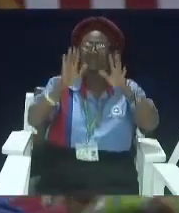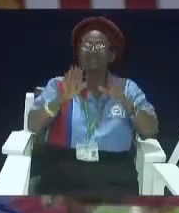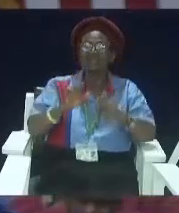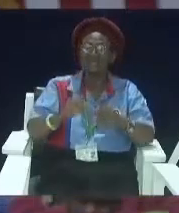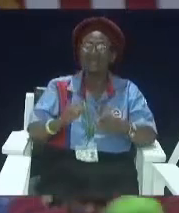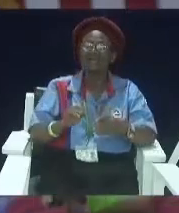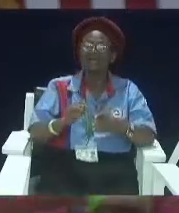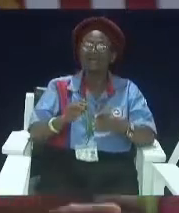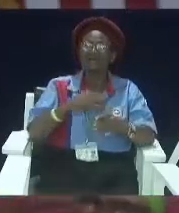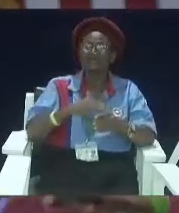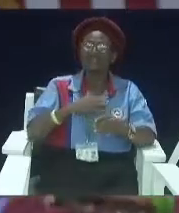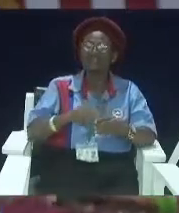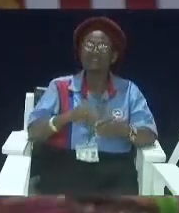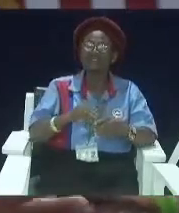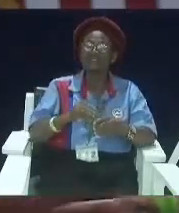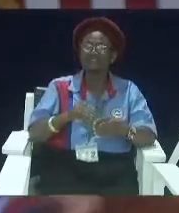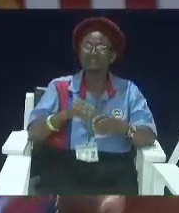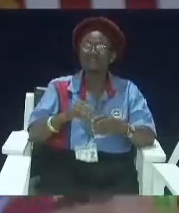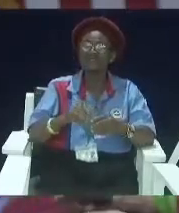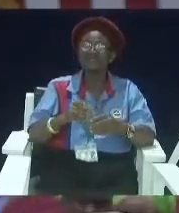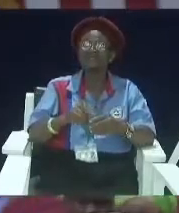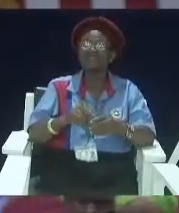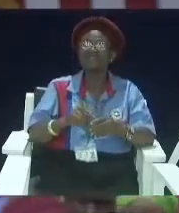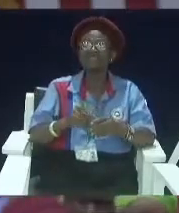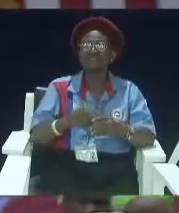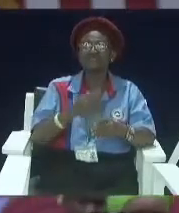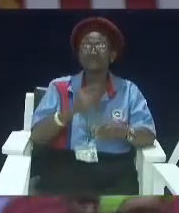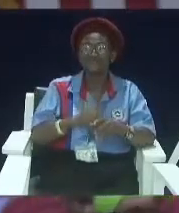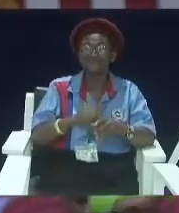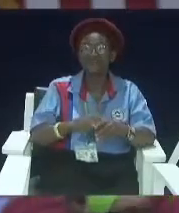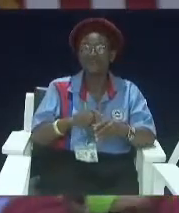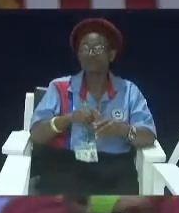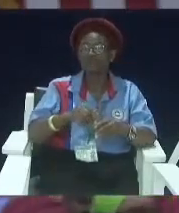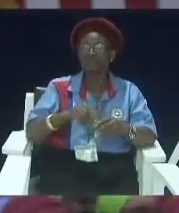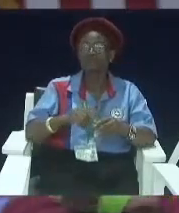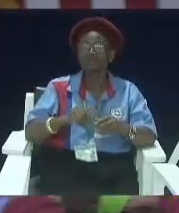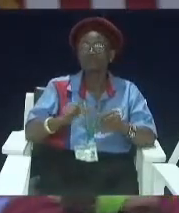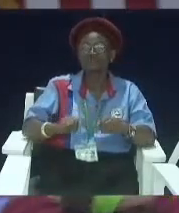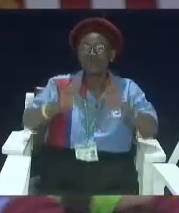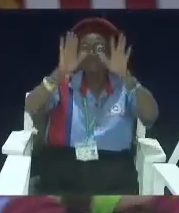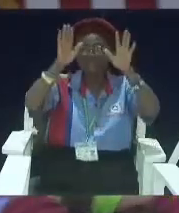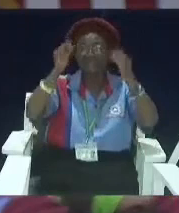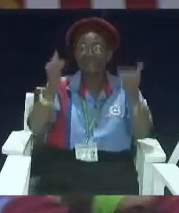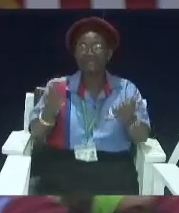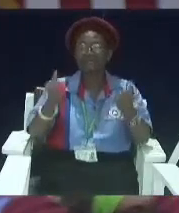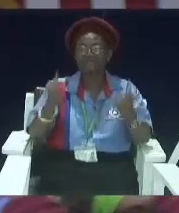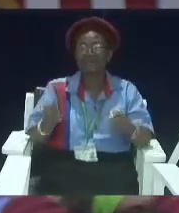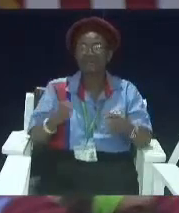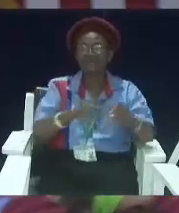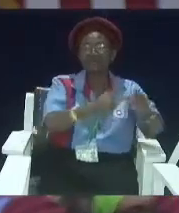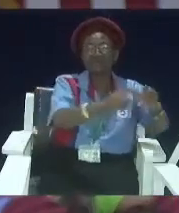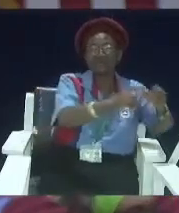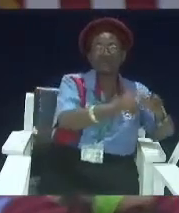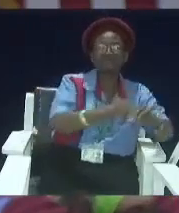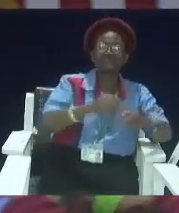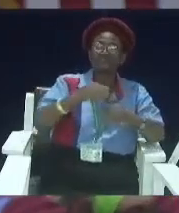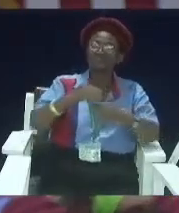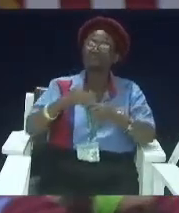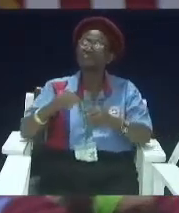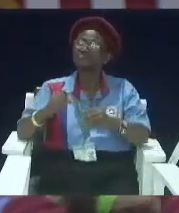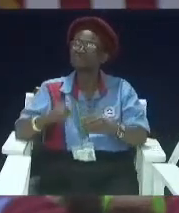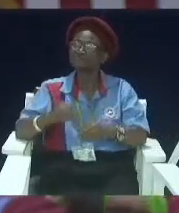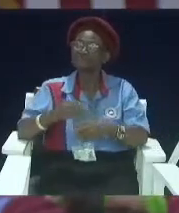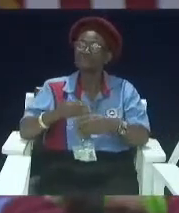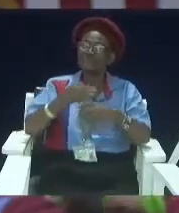and all evil forces waging war against me, run forward. Before I say